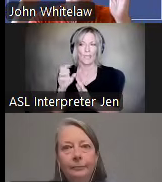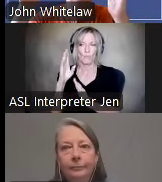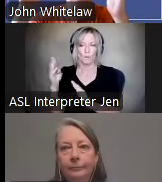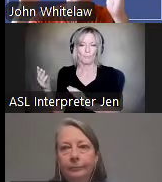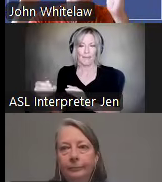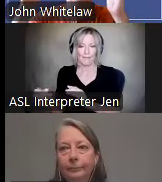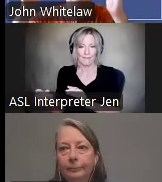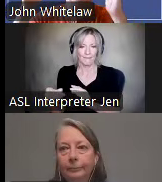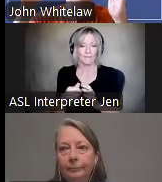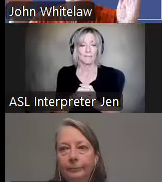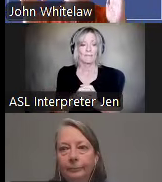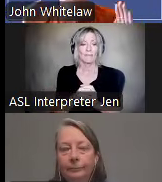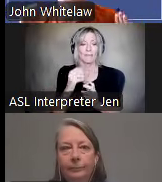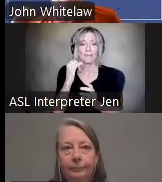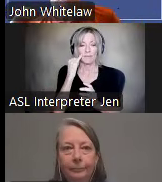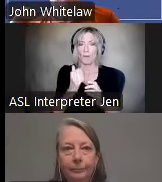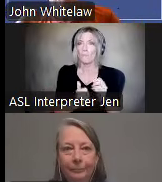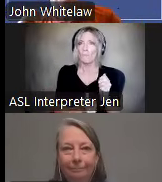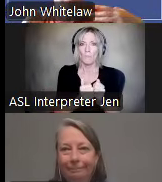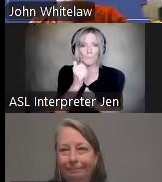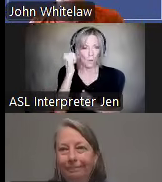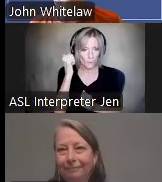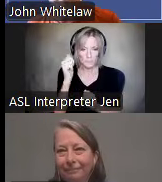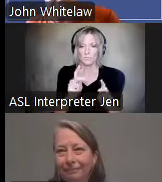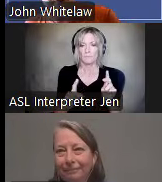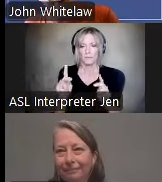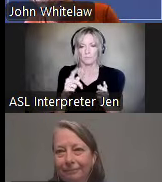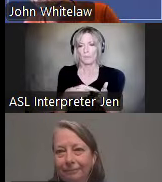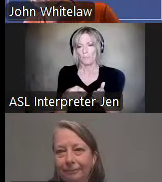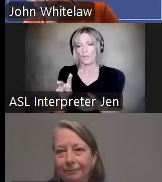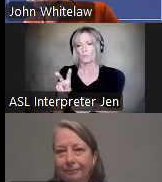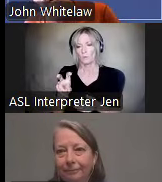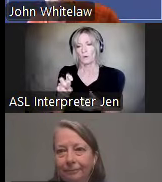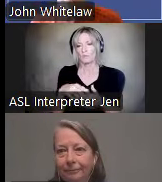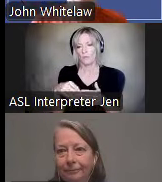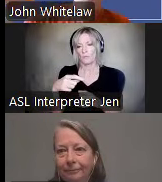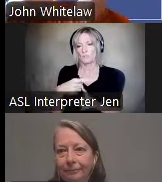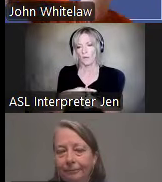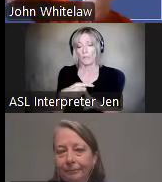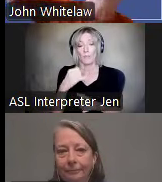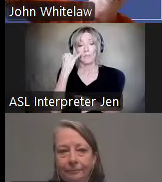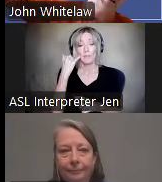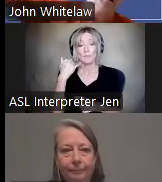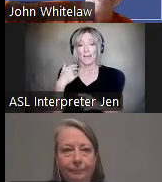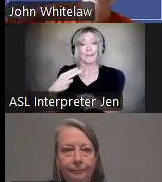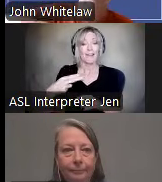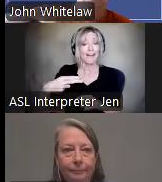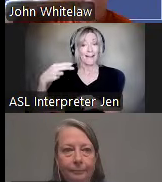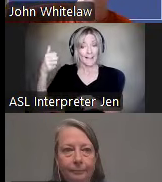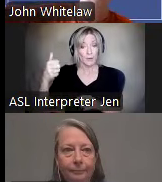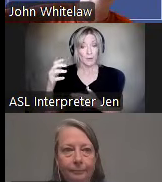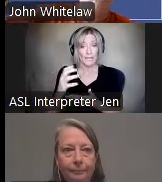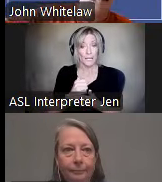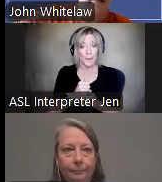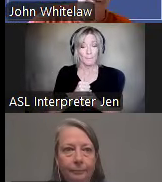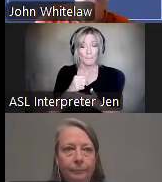the vast majority of people, you pay $200 a month. And then if you have much higher incomes,